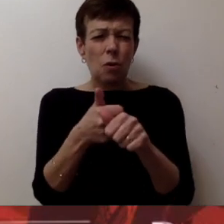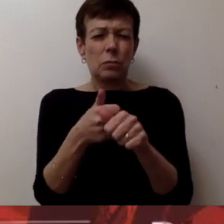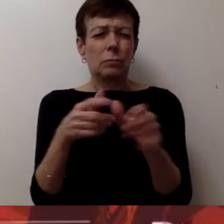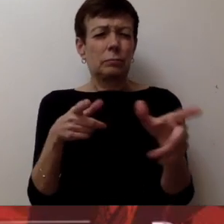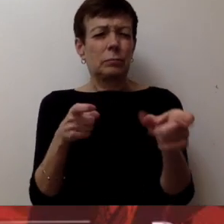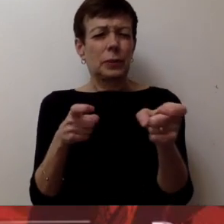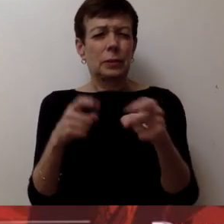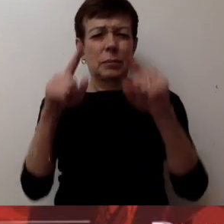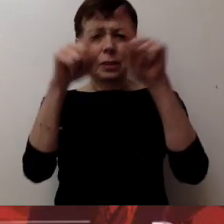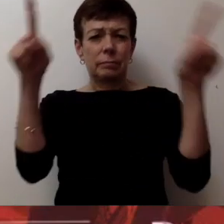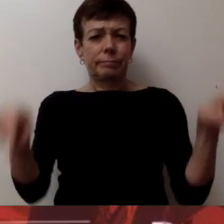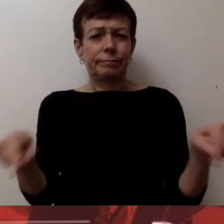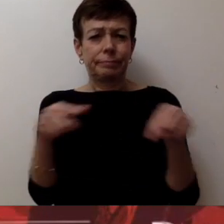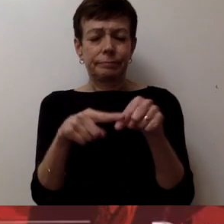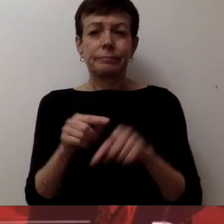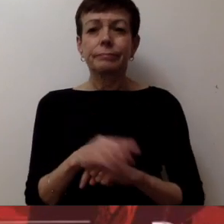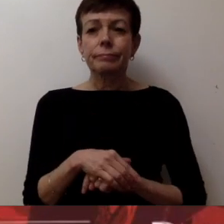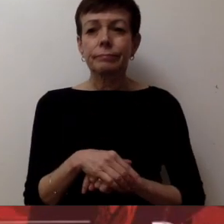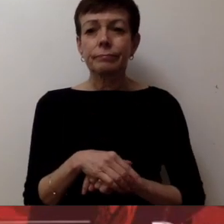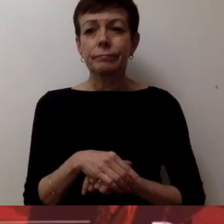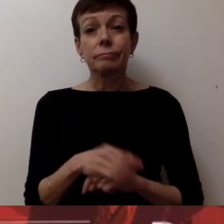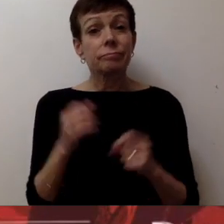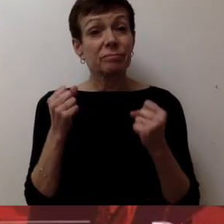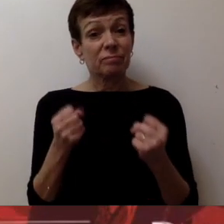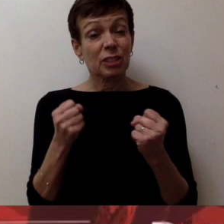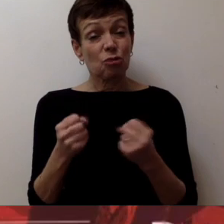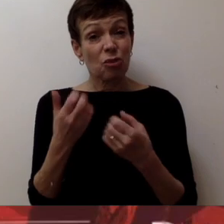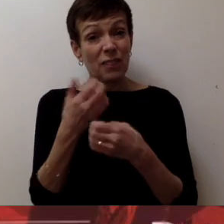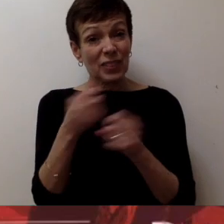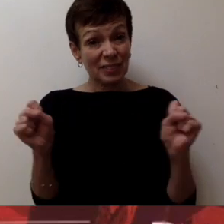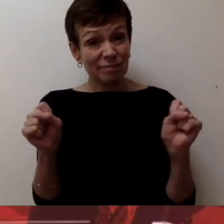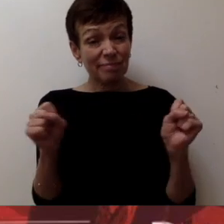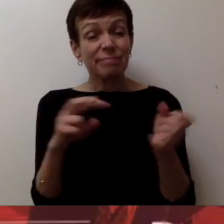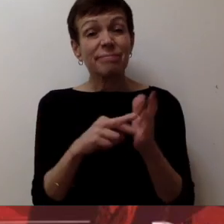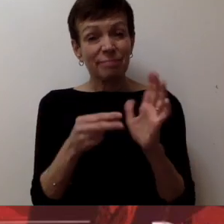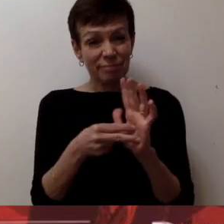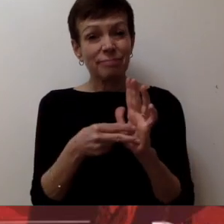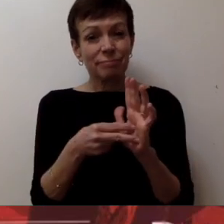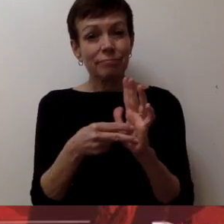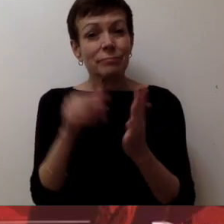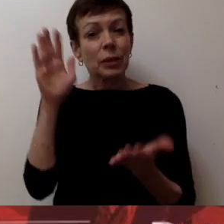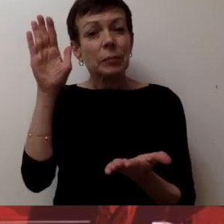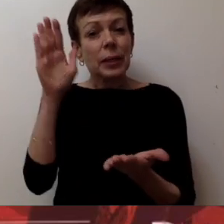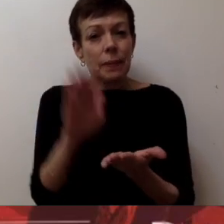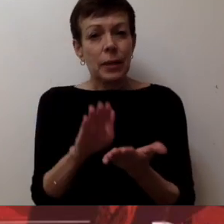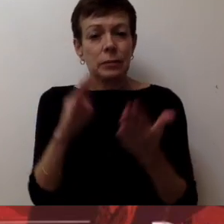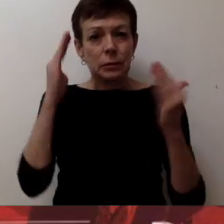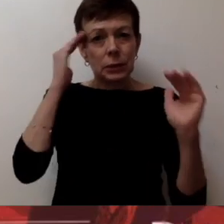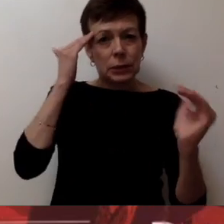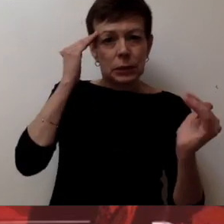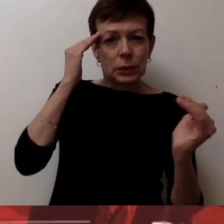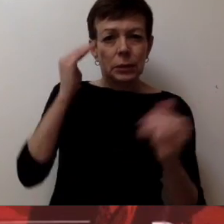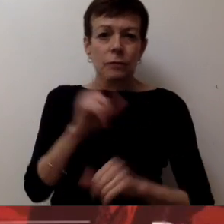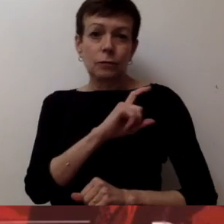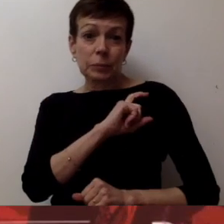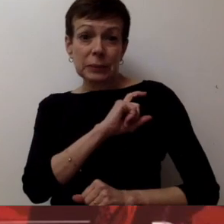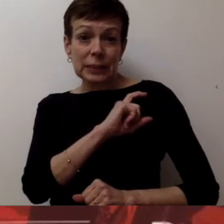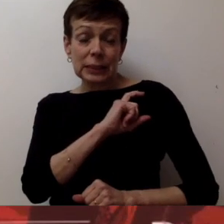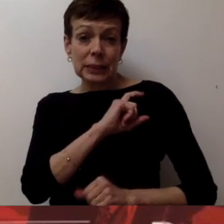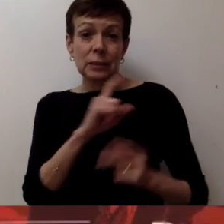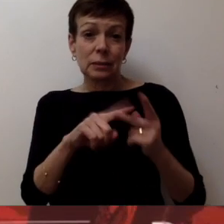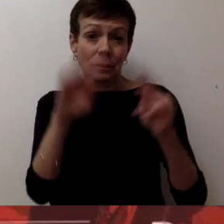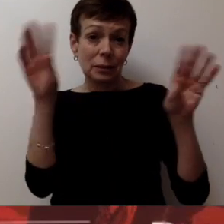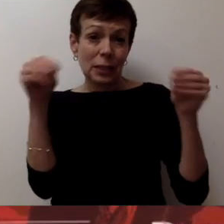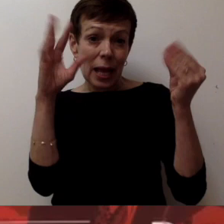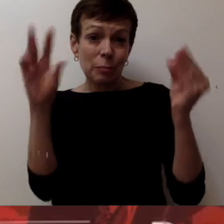limits. By driving at safe speed, we can help to ease the burden on police and health resources as we continue